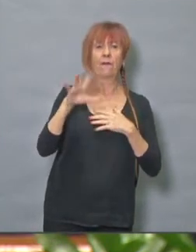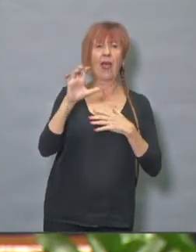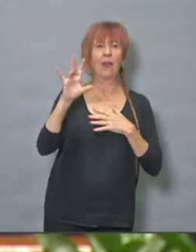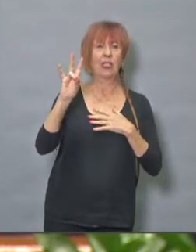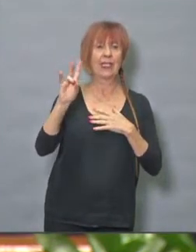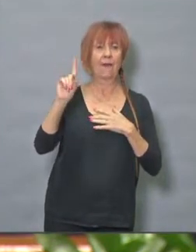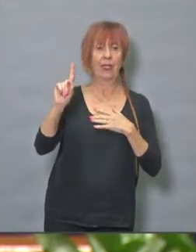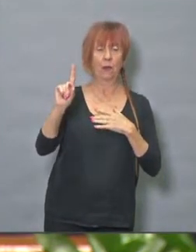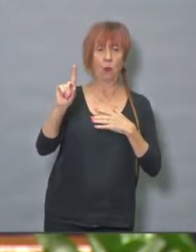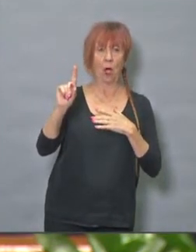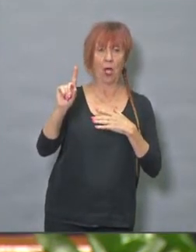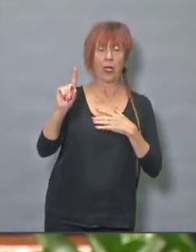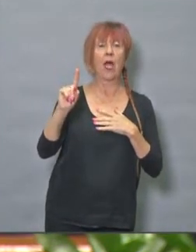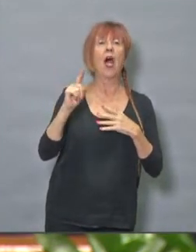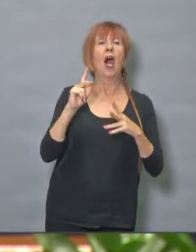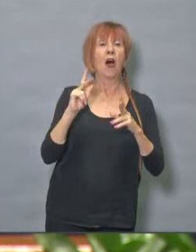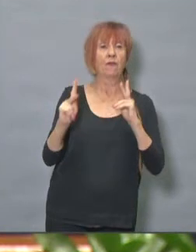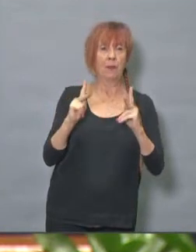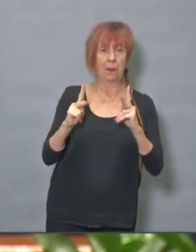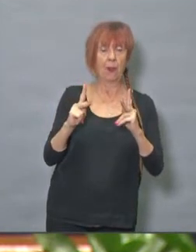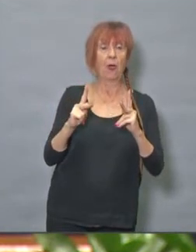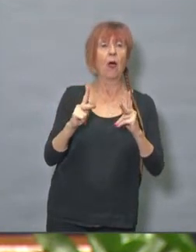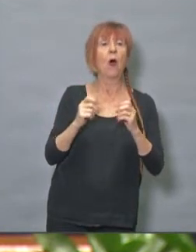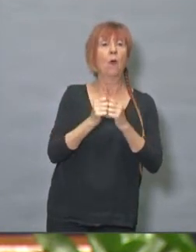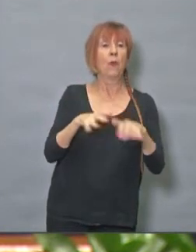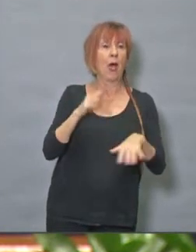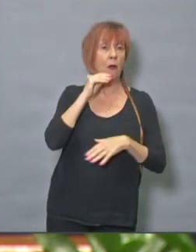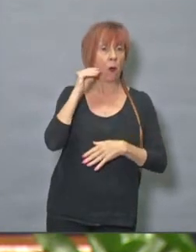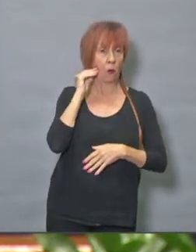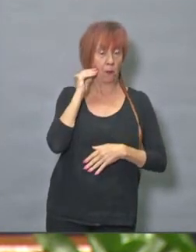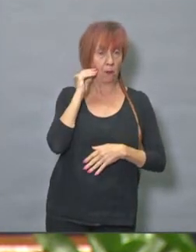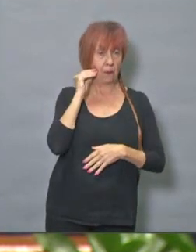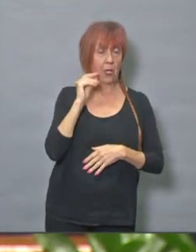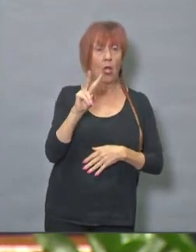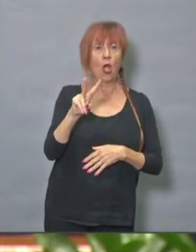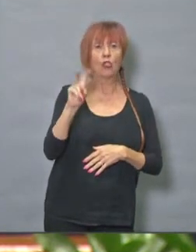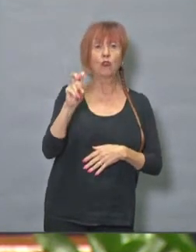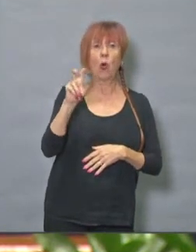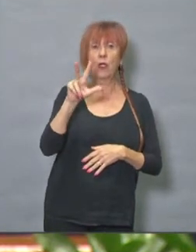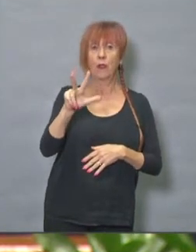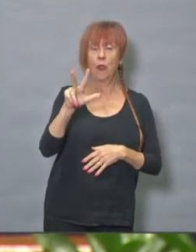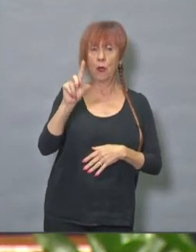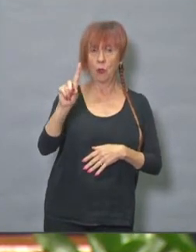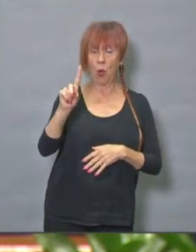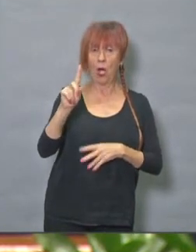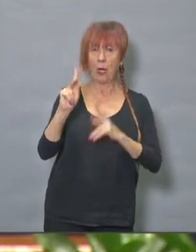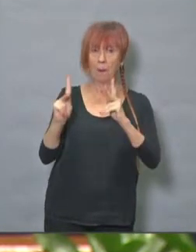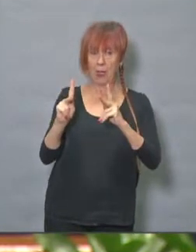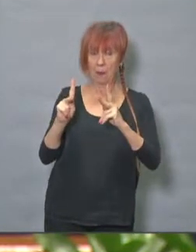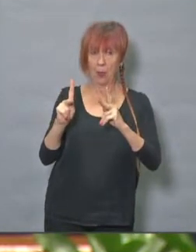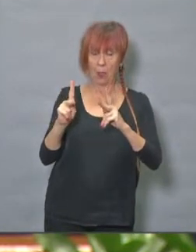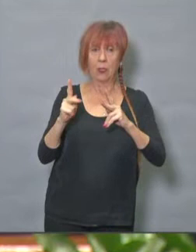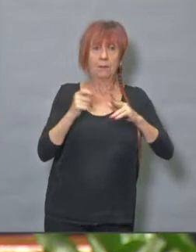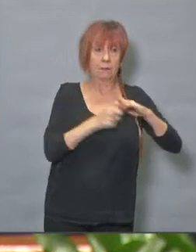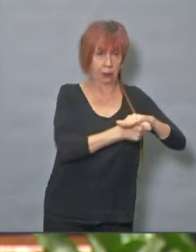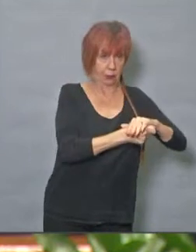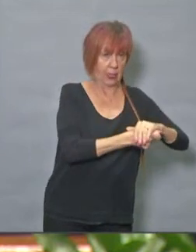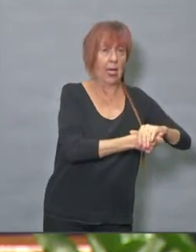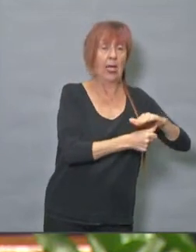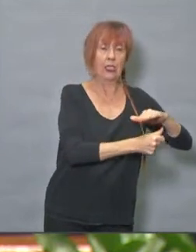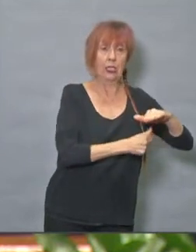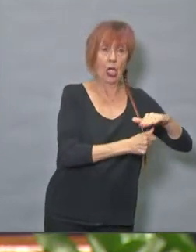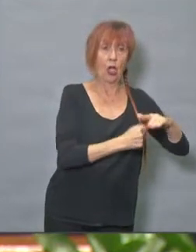cases among people who are experiencing homelessness. 231 people were sheltered, and they're now